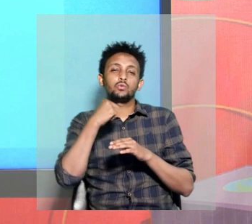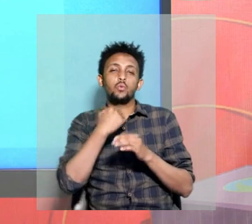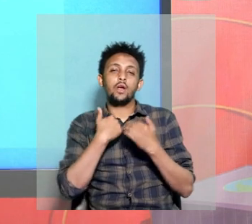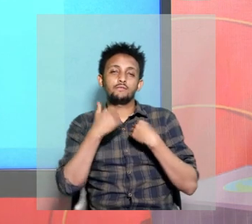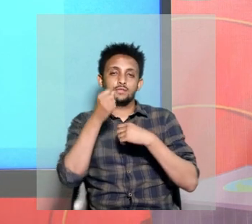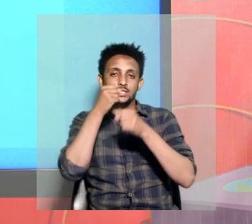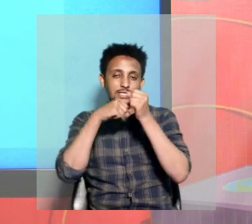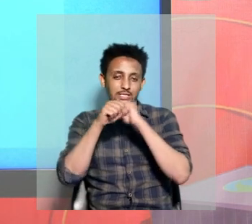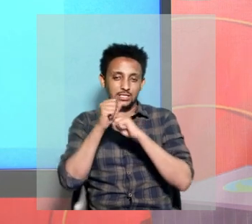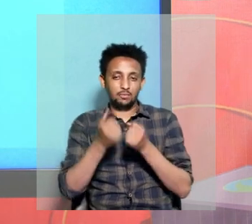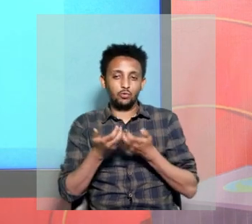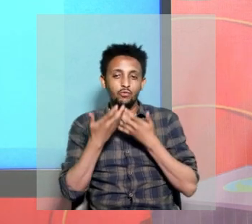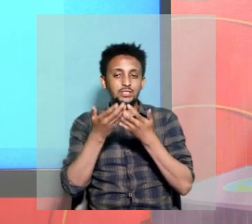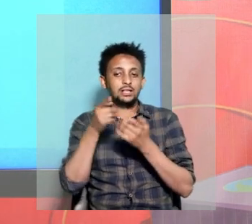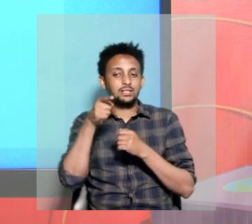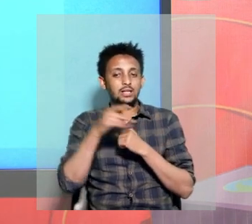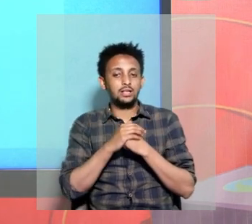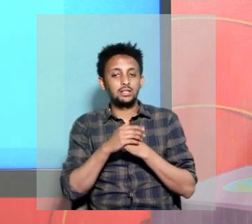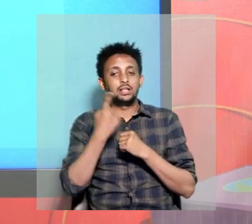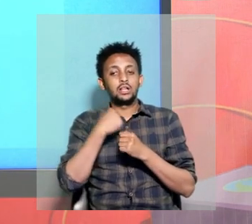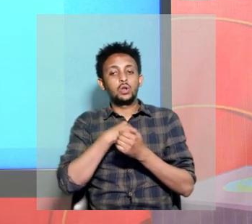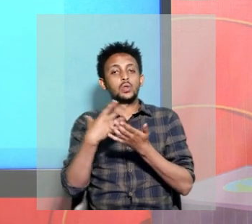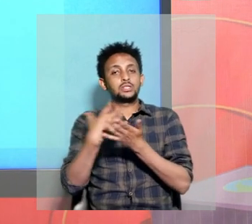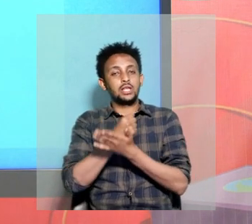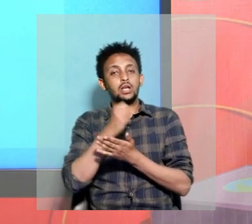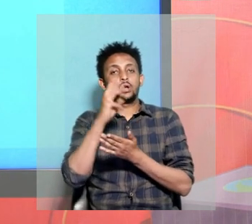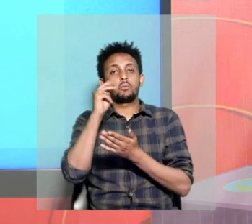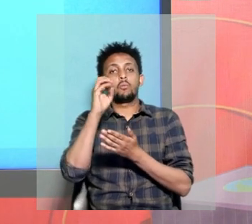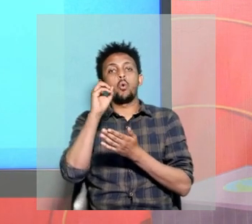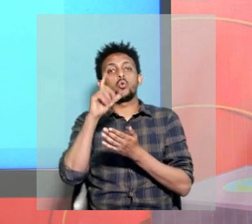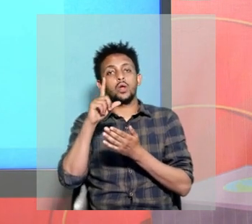have a system to investigate that. And let's take a